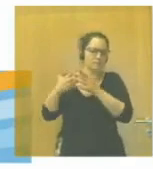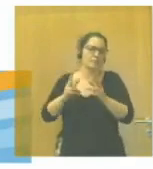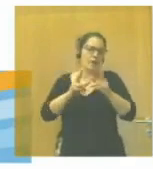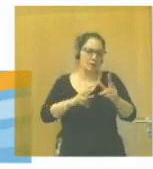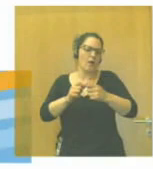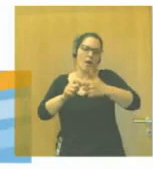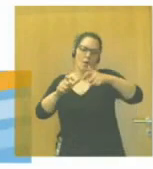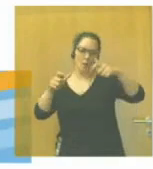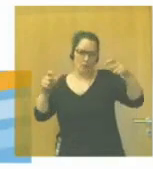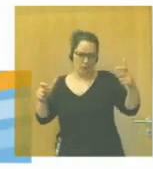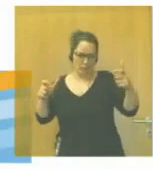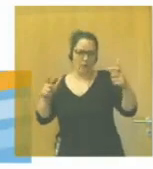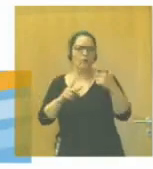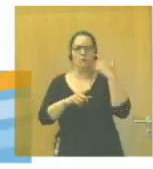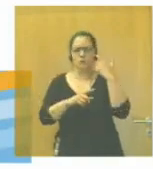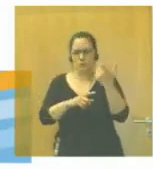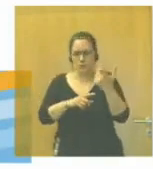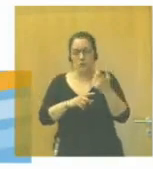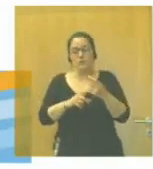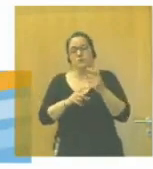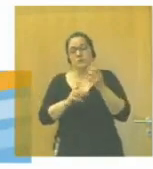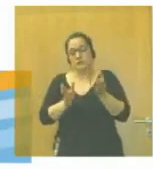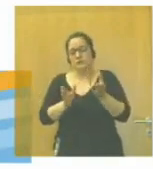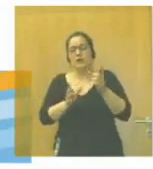are sort of icons in America.